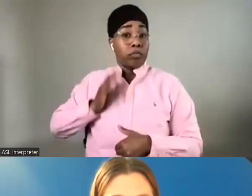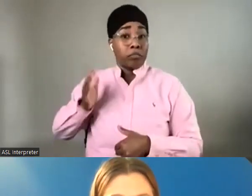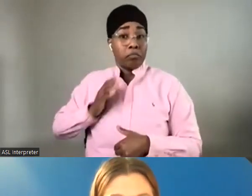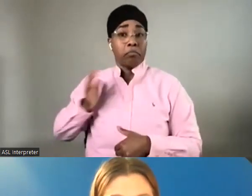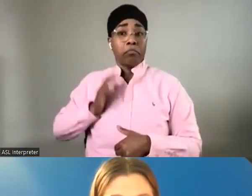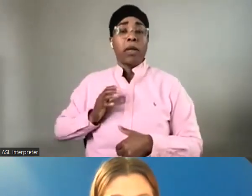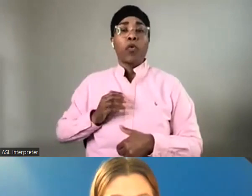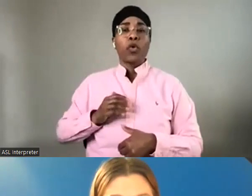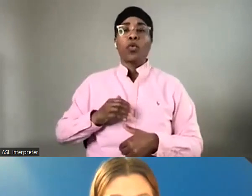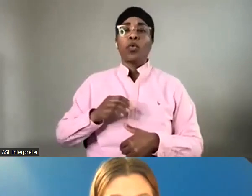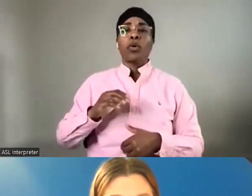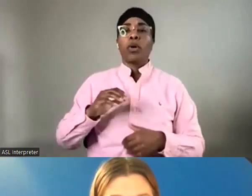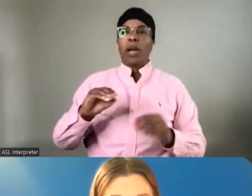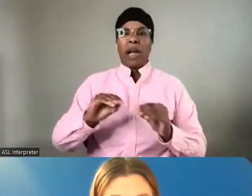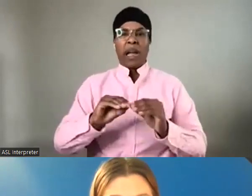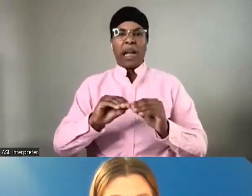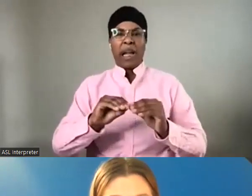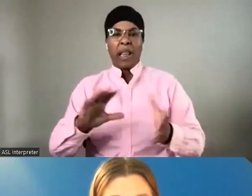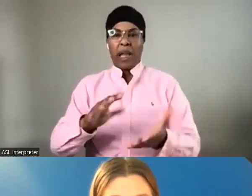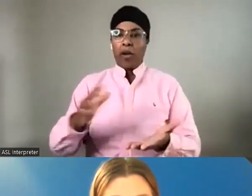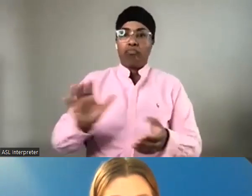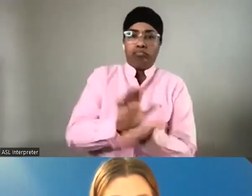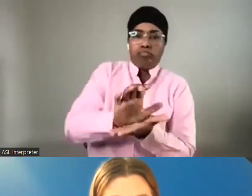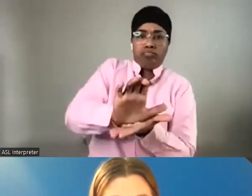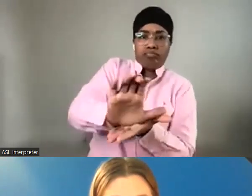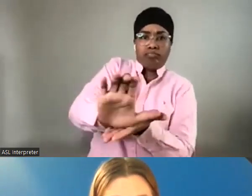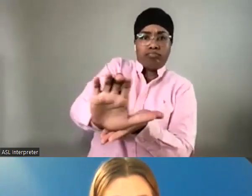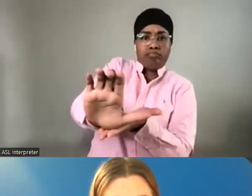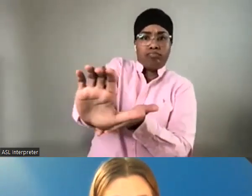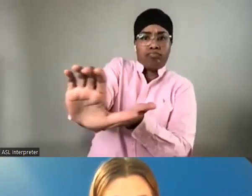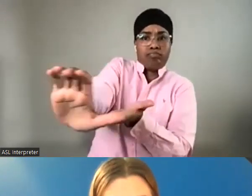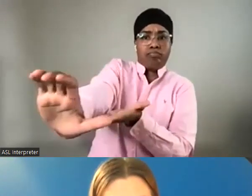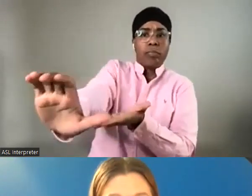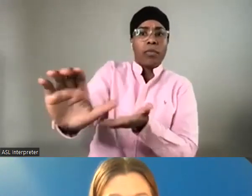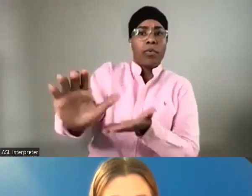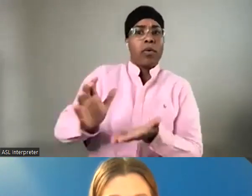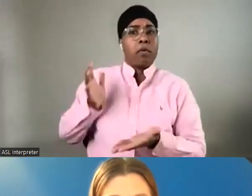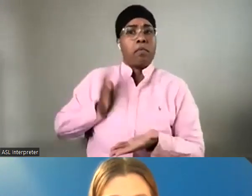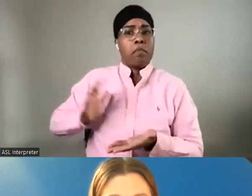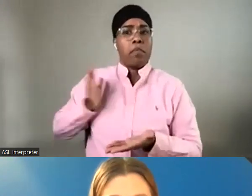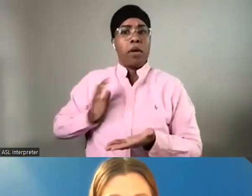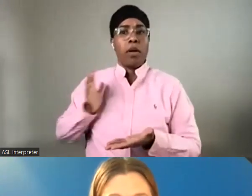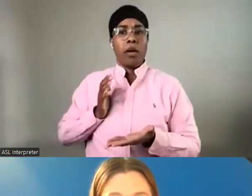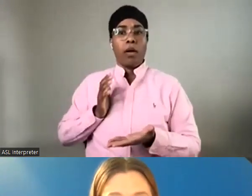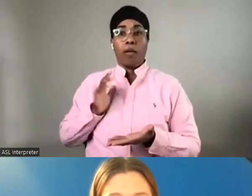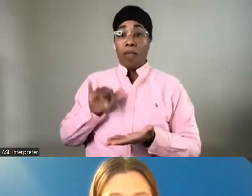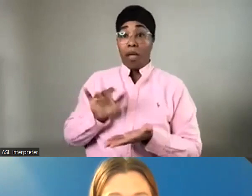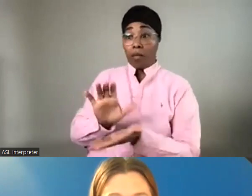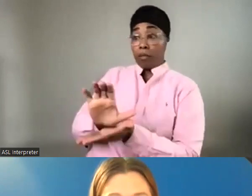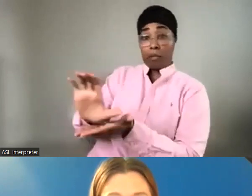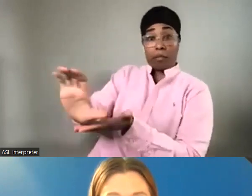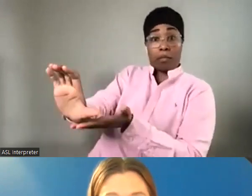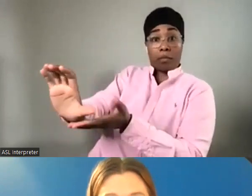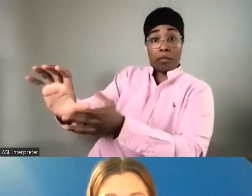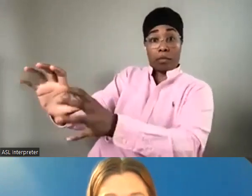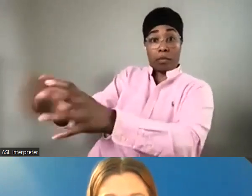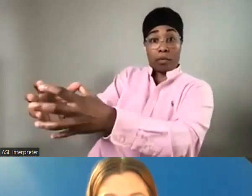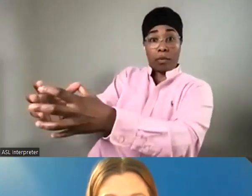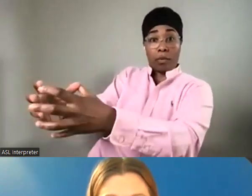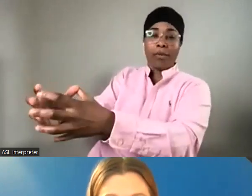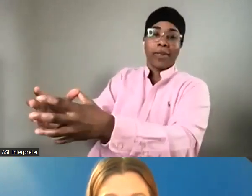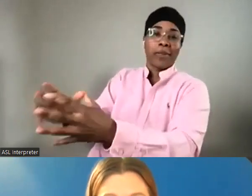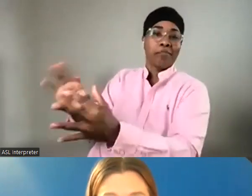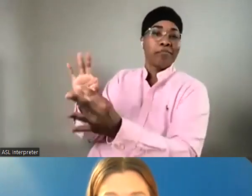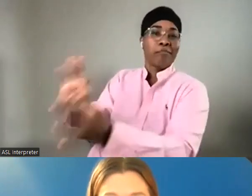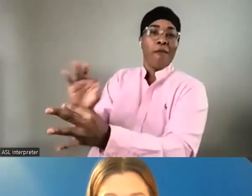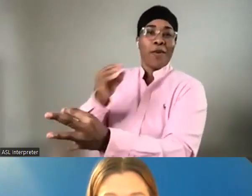shove the slash all into these very long windrows, he said those were actually really good habitat. It would give